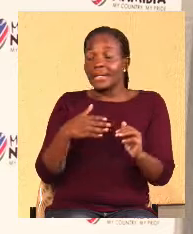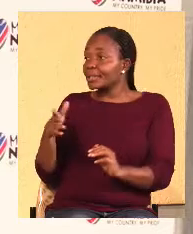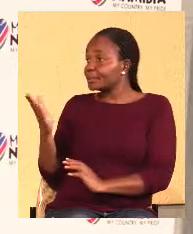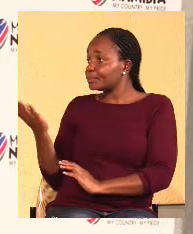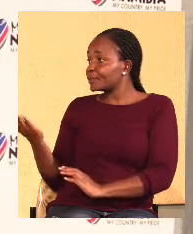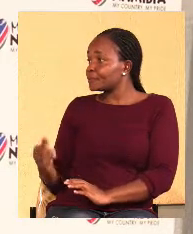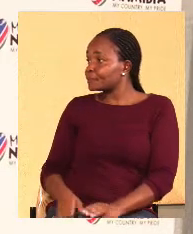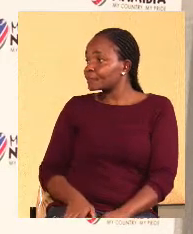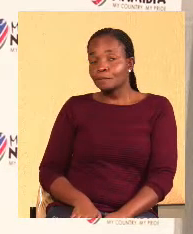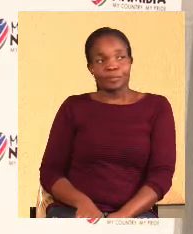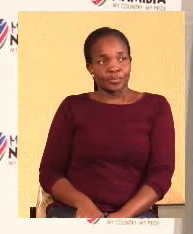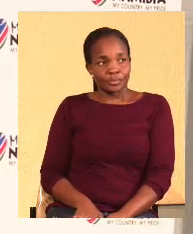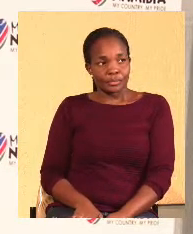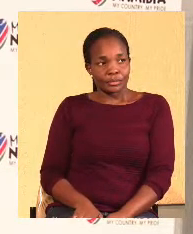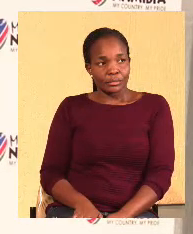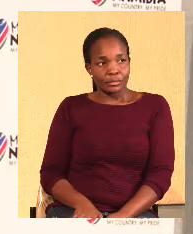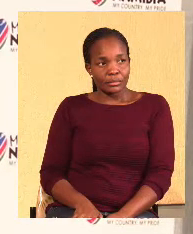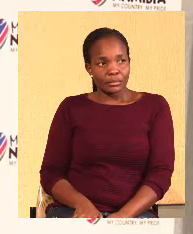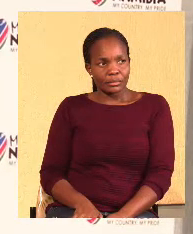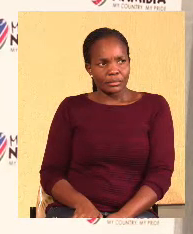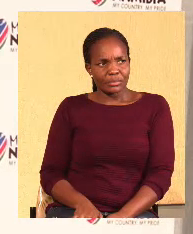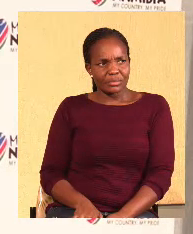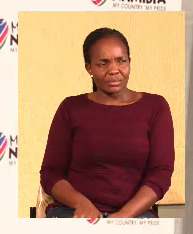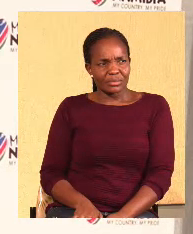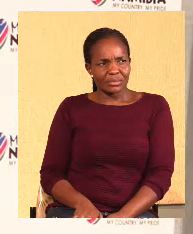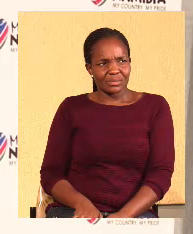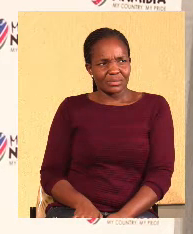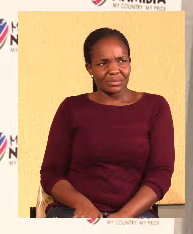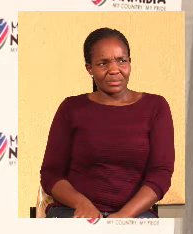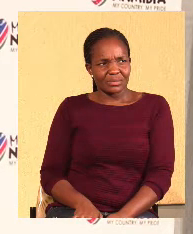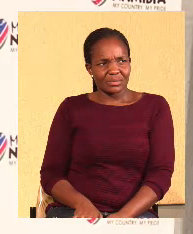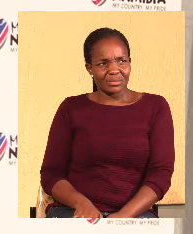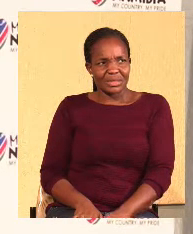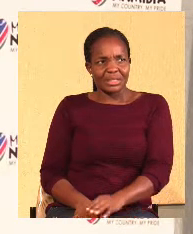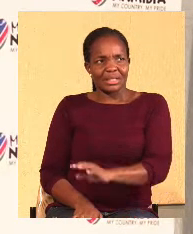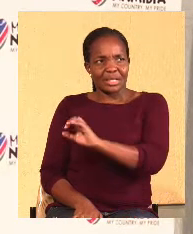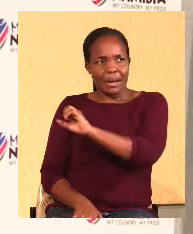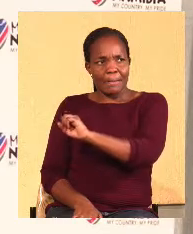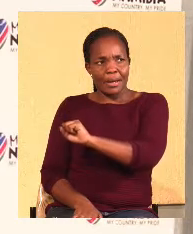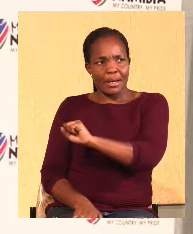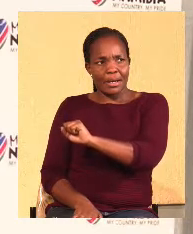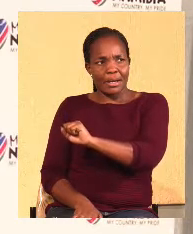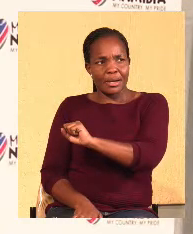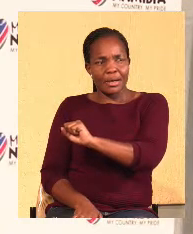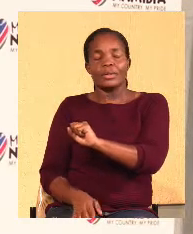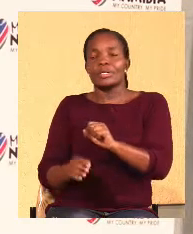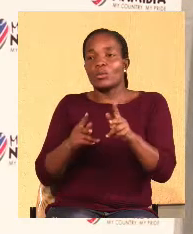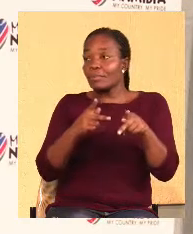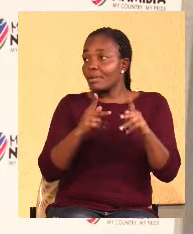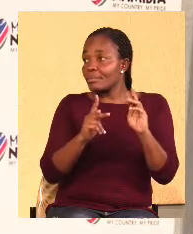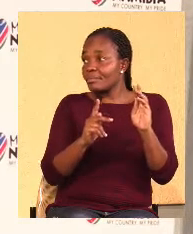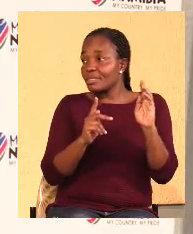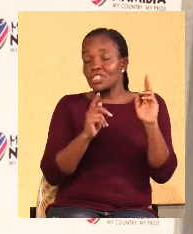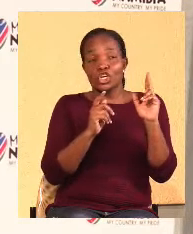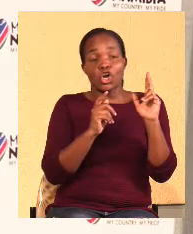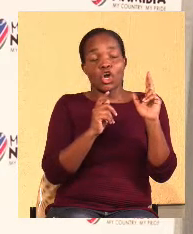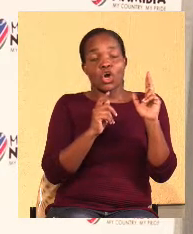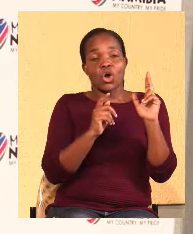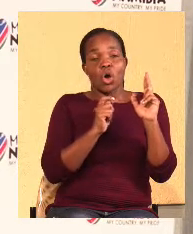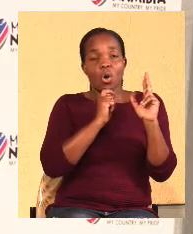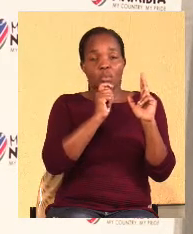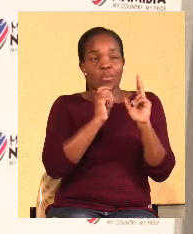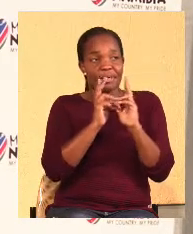first, before we take any further questions from the general public, we are again going to allow the media practitioners to ask their questions.